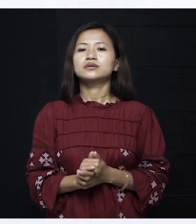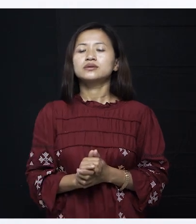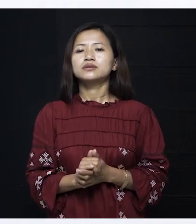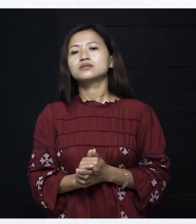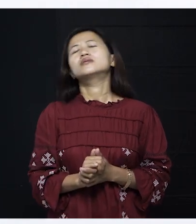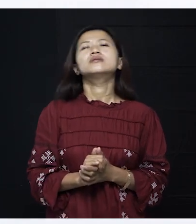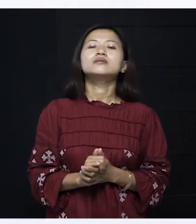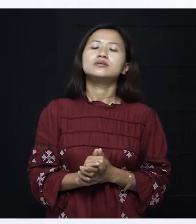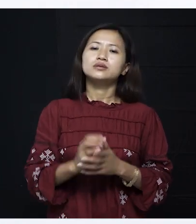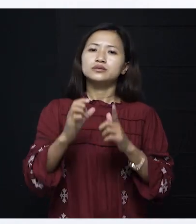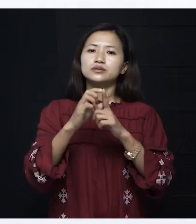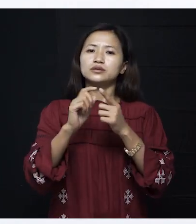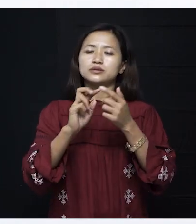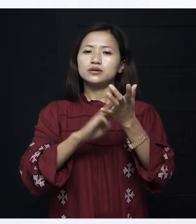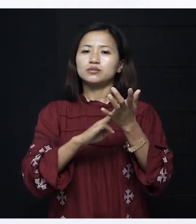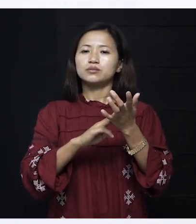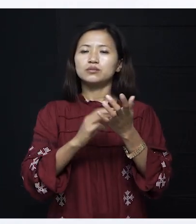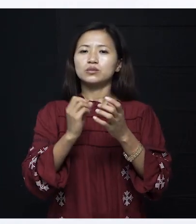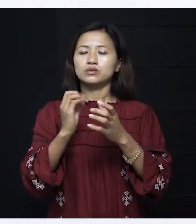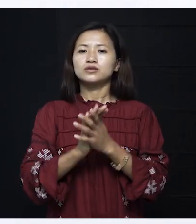as demography, okay?